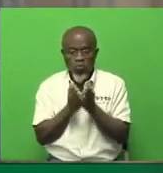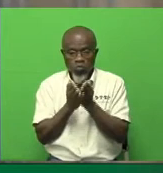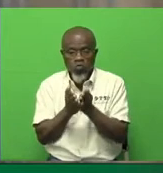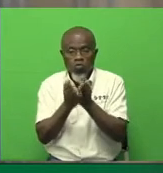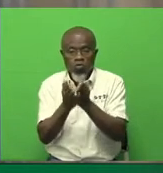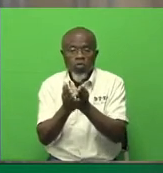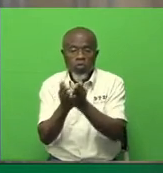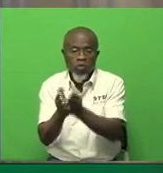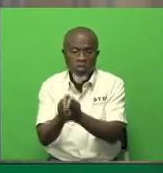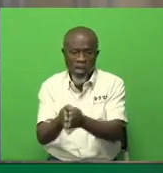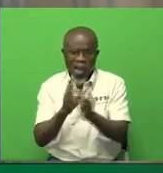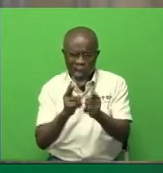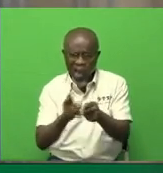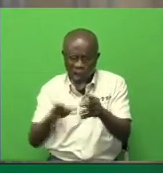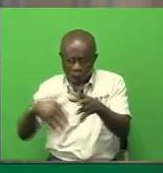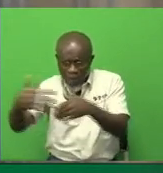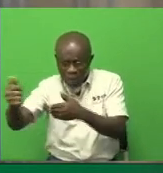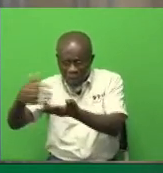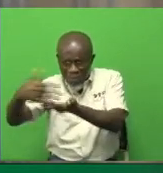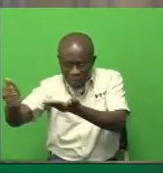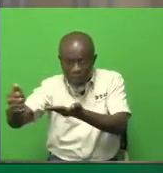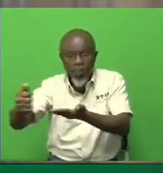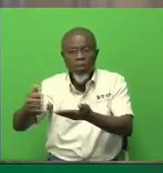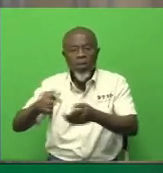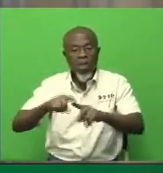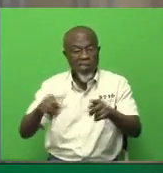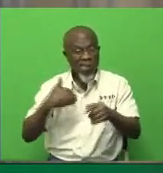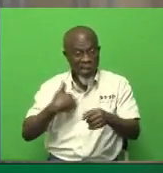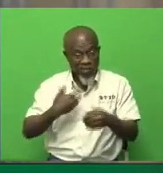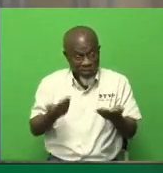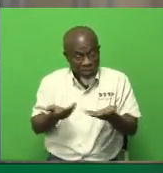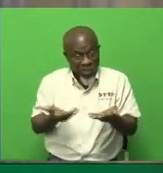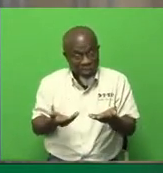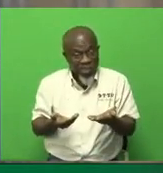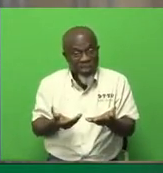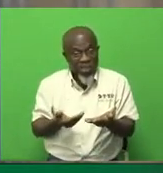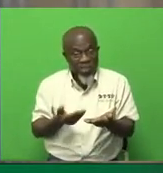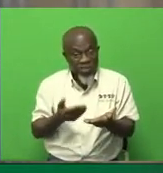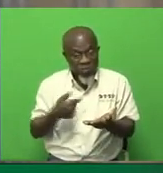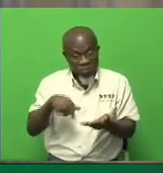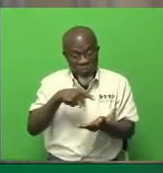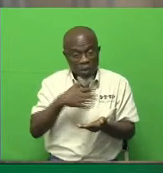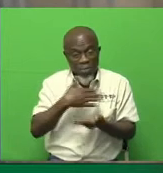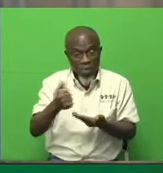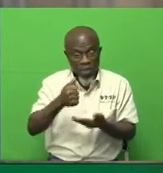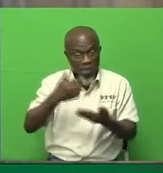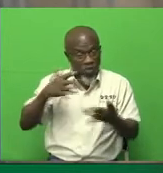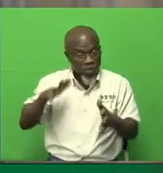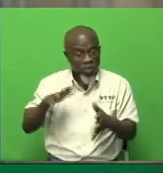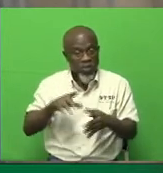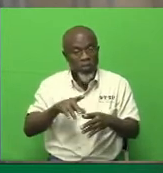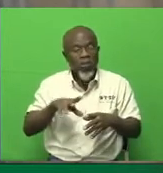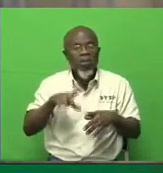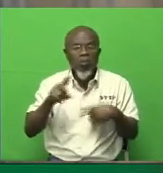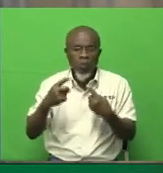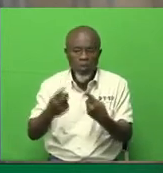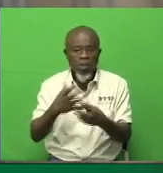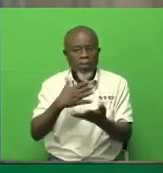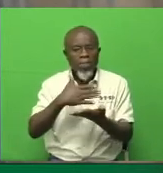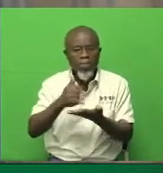even though they already had good Fleet of vessels in them investors that we have purchased they rushed to buy these two cape